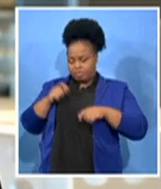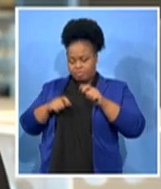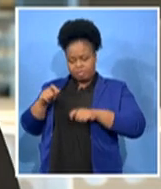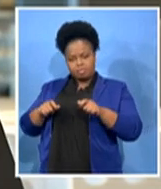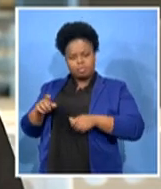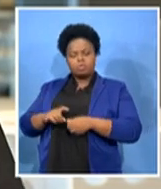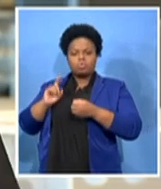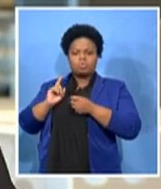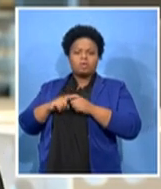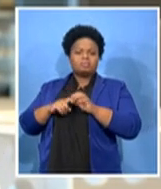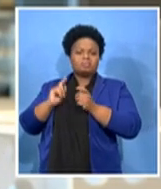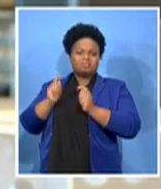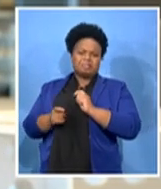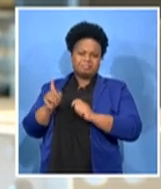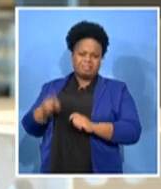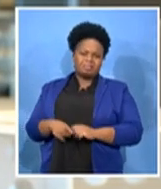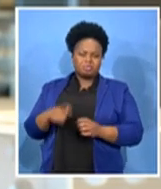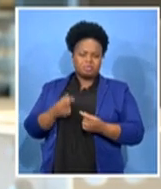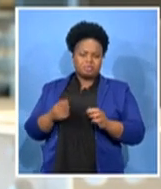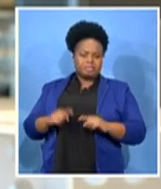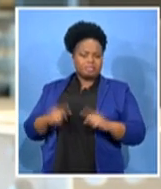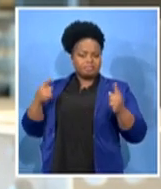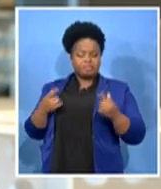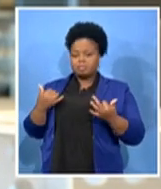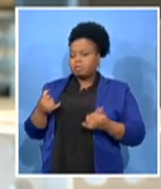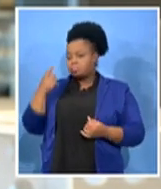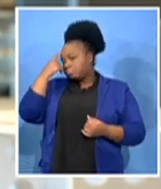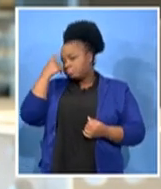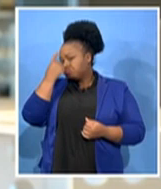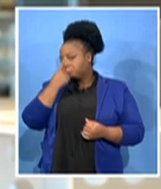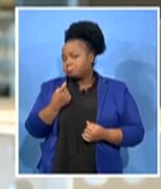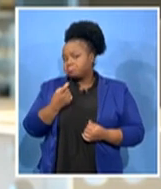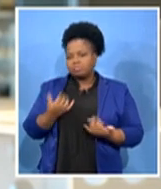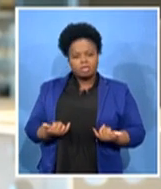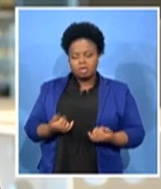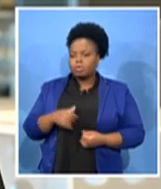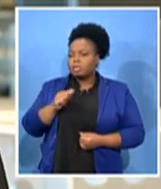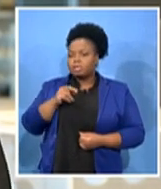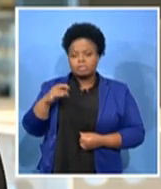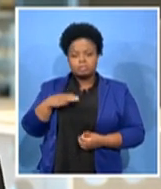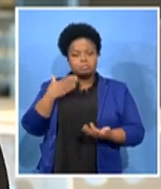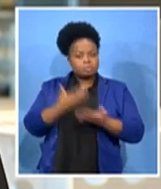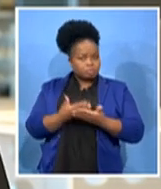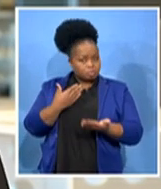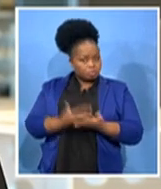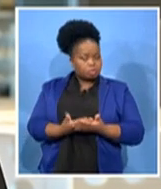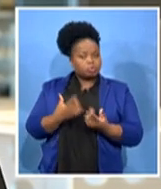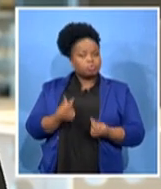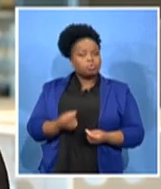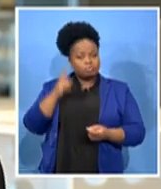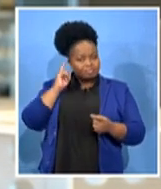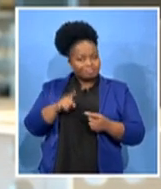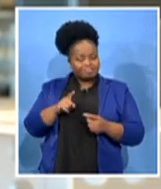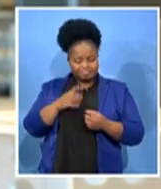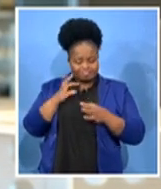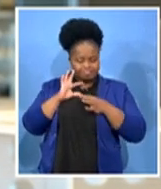The question that is facing everyone is, will the ANC be able to do what it is supposed to do? It is the government, it